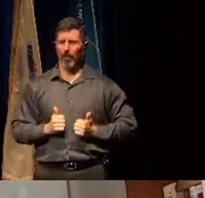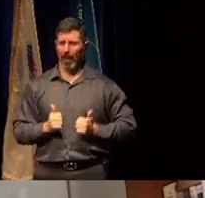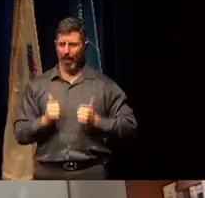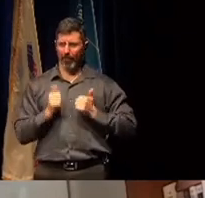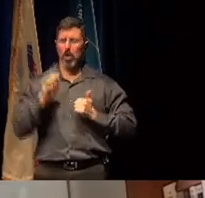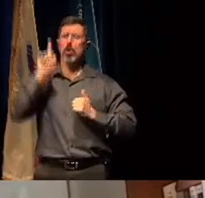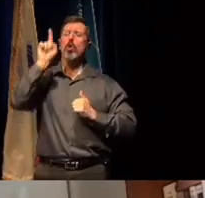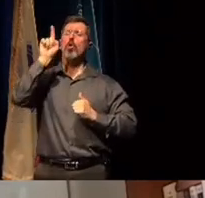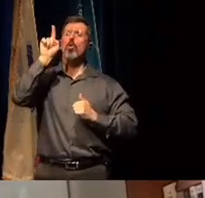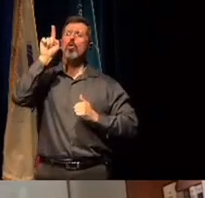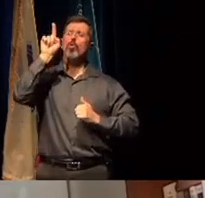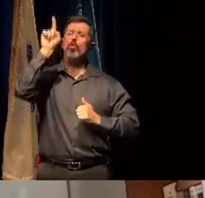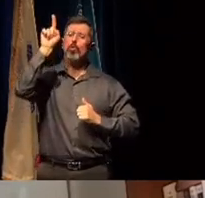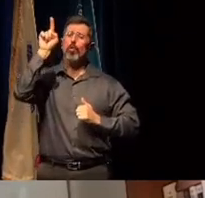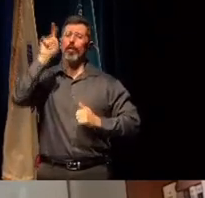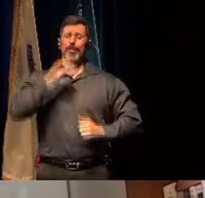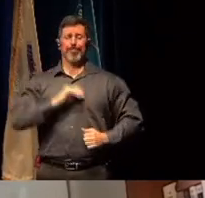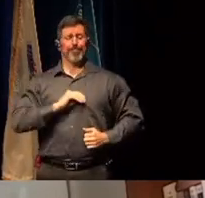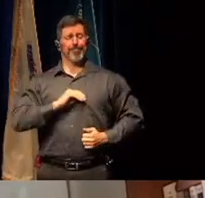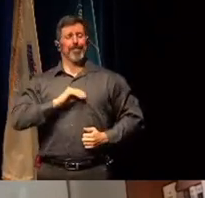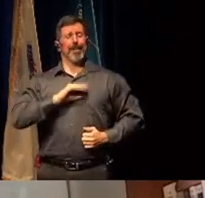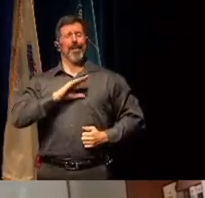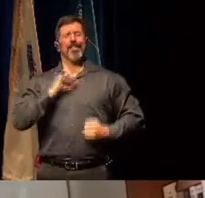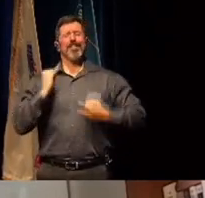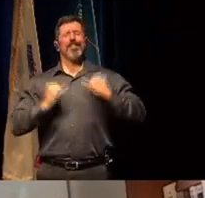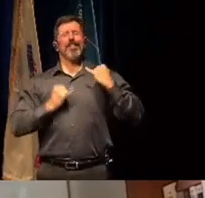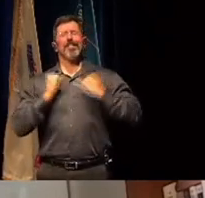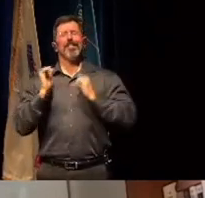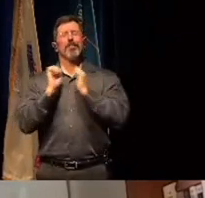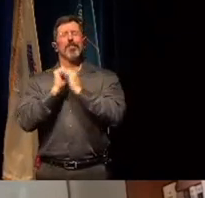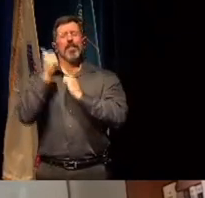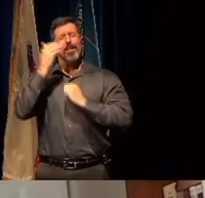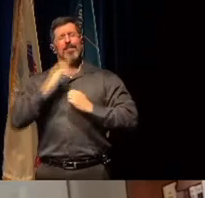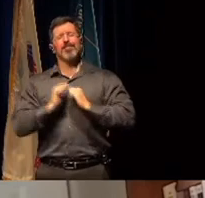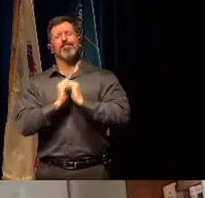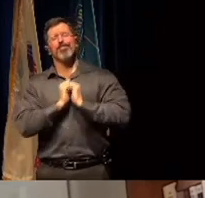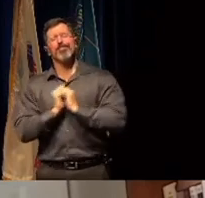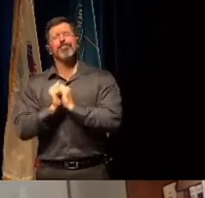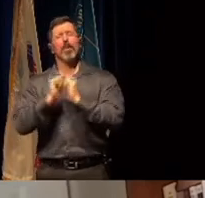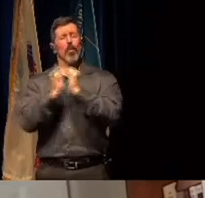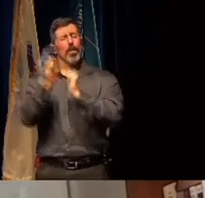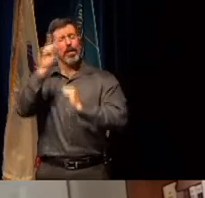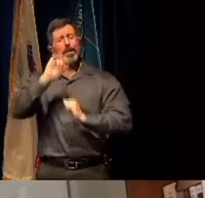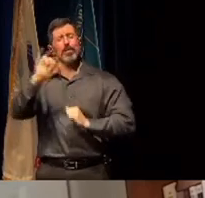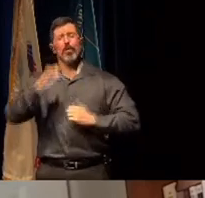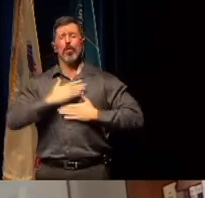You fill me with joy in your presence, with eternal pleasures at your right hand.'"